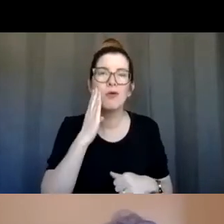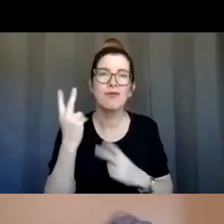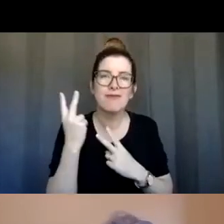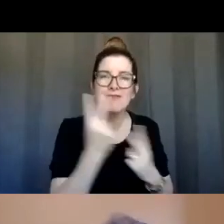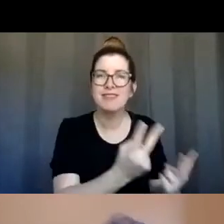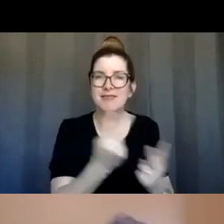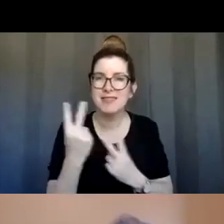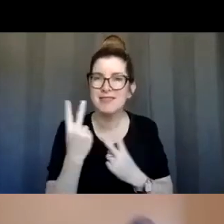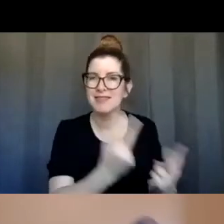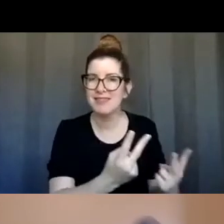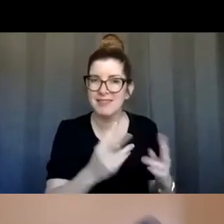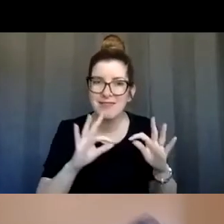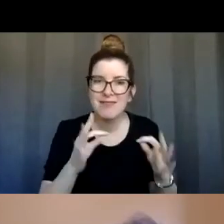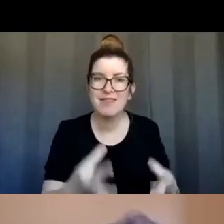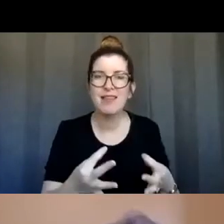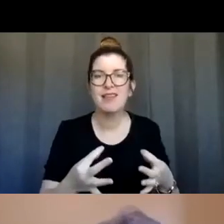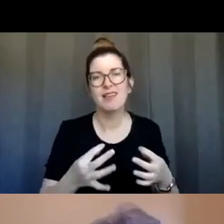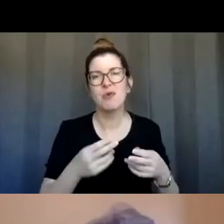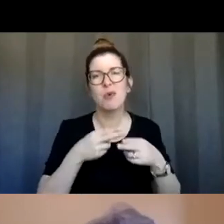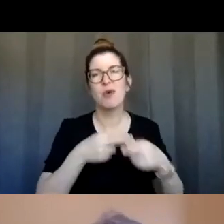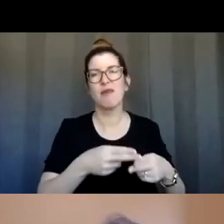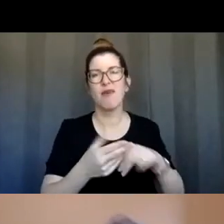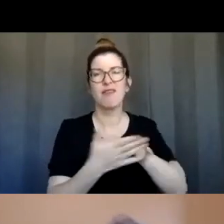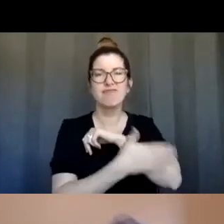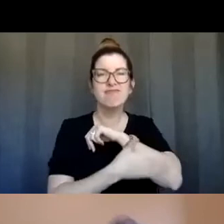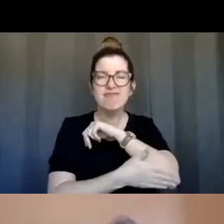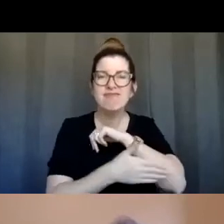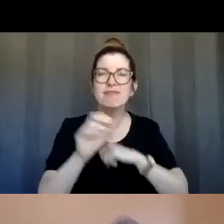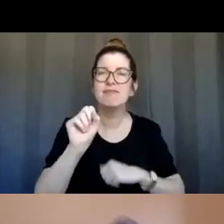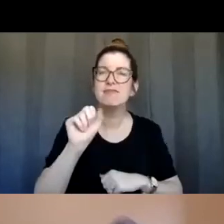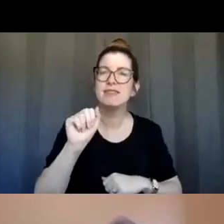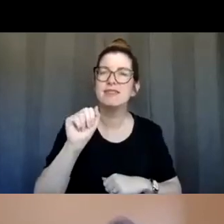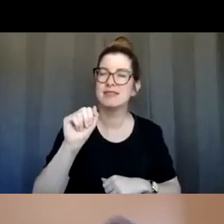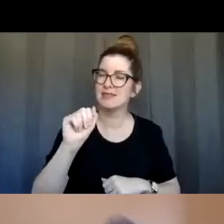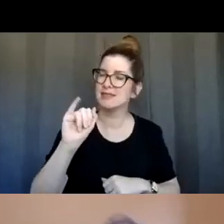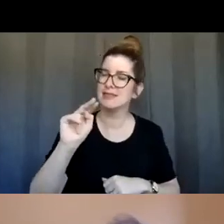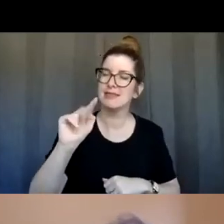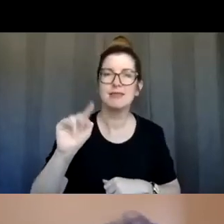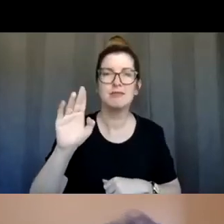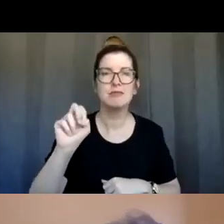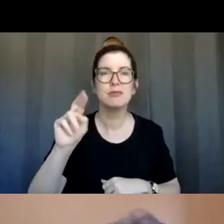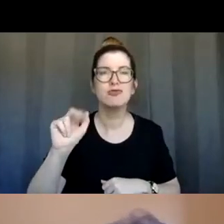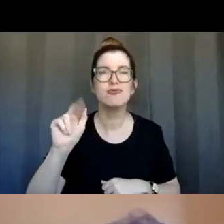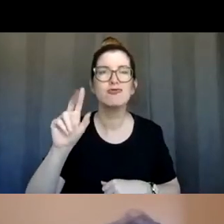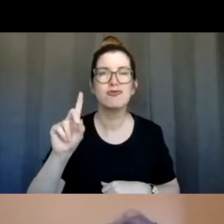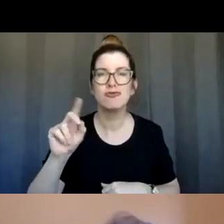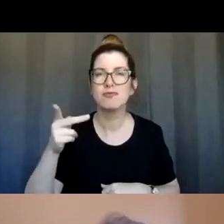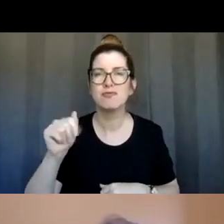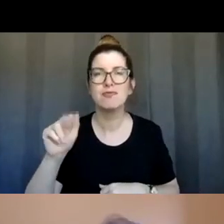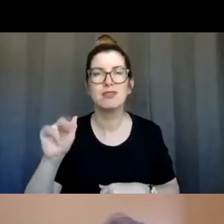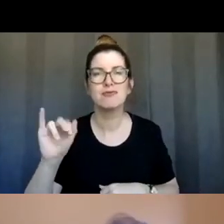even in what we call country in St. Bernard Parish. You know, my mother was really into her family.